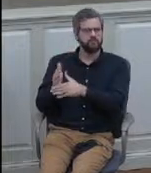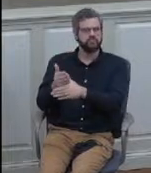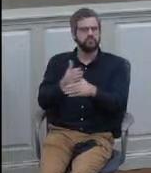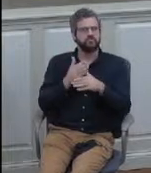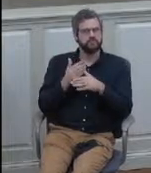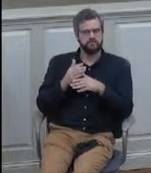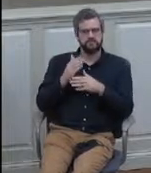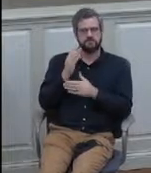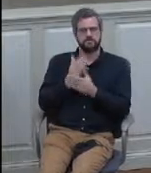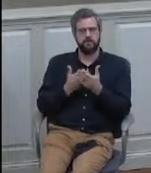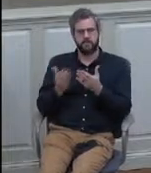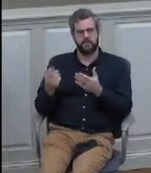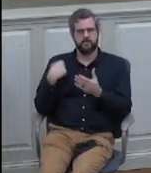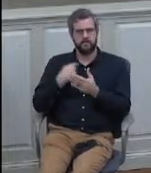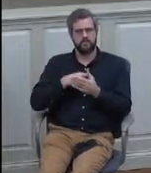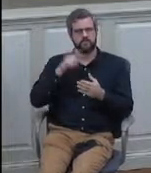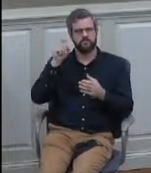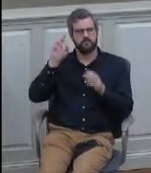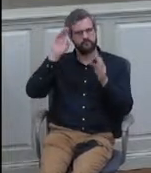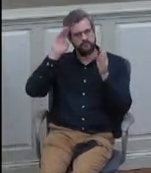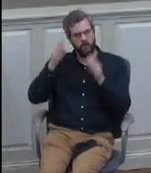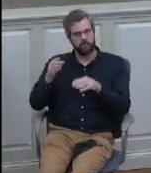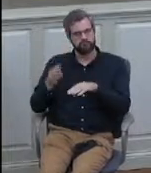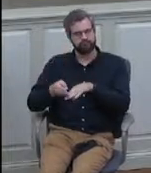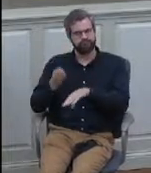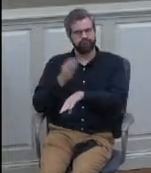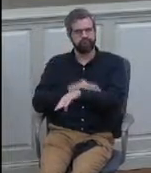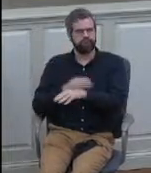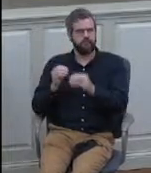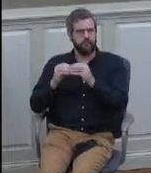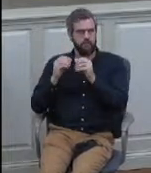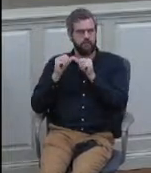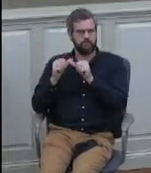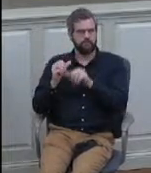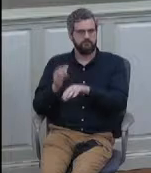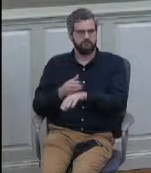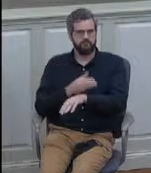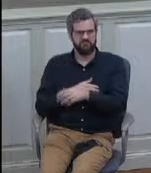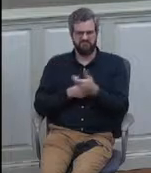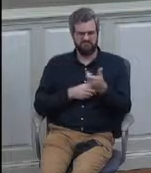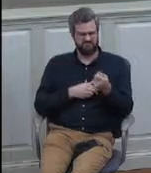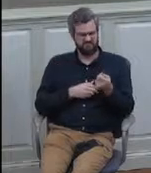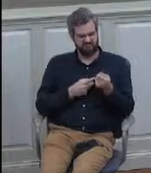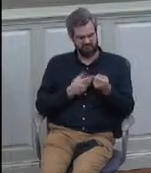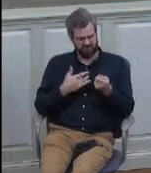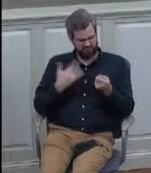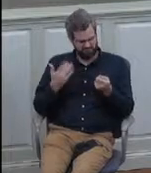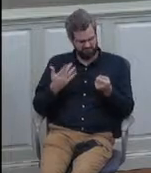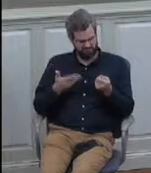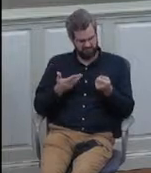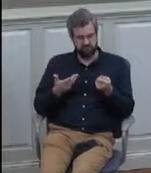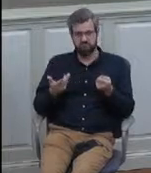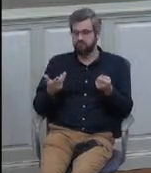we need to focus on to, you know, to do continuous improvement. I'm not sure if this thing's...